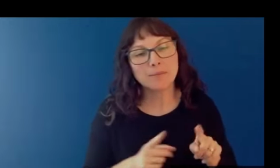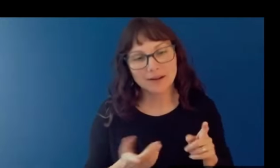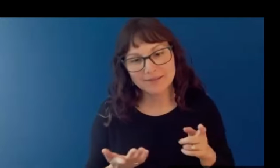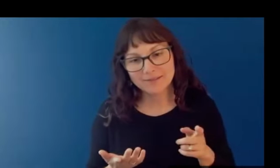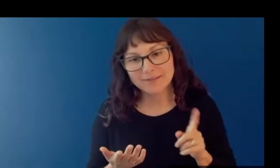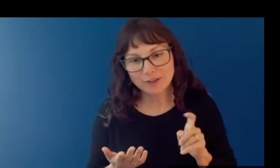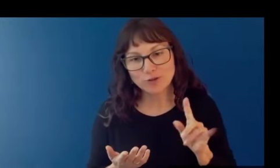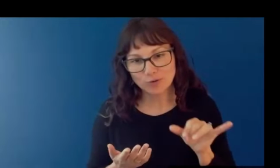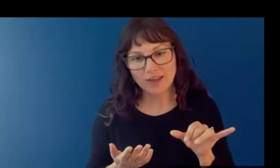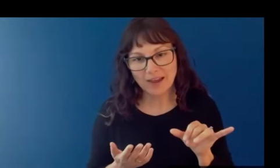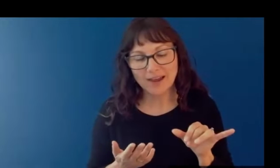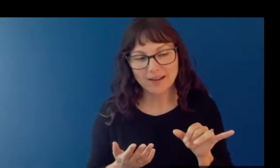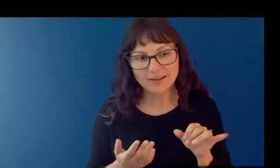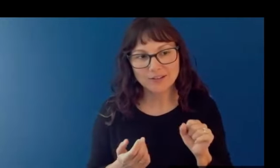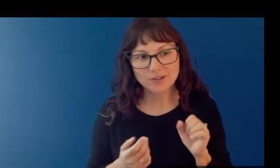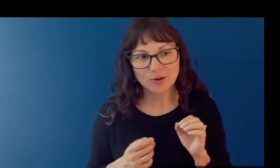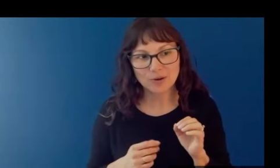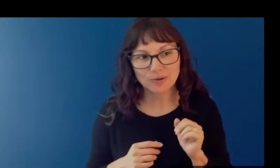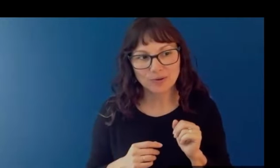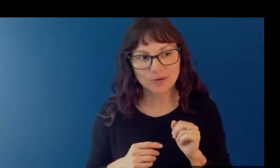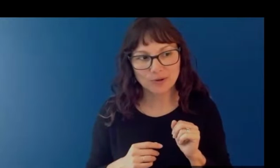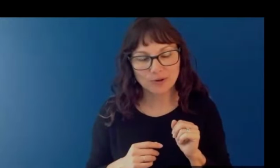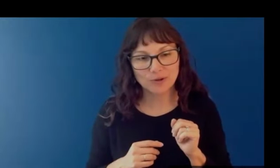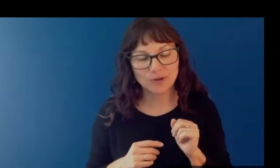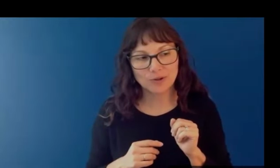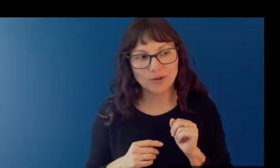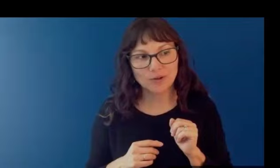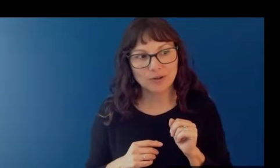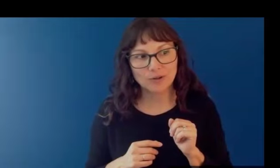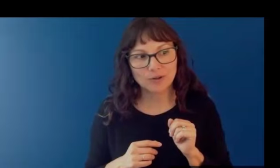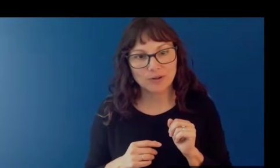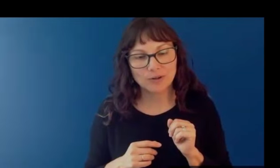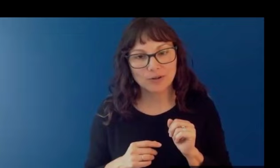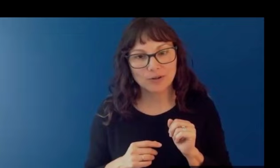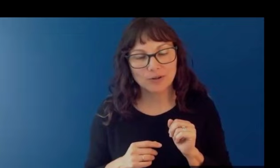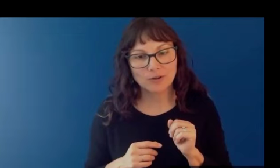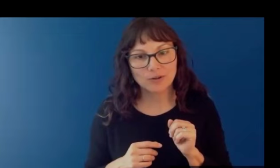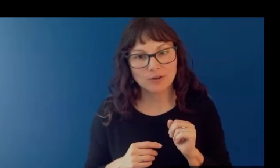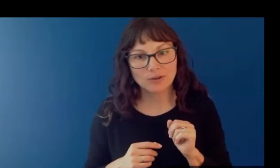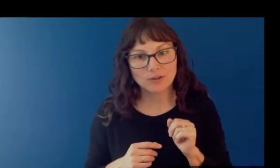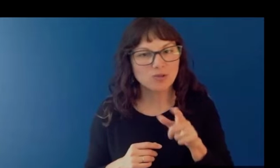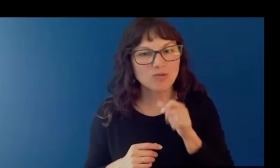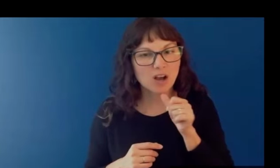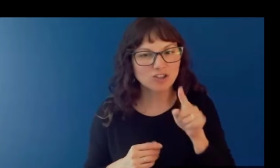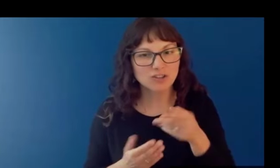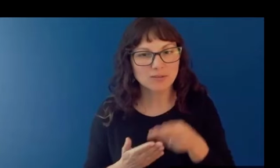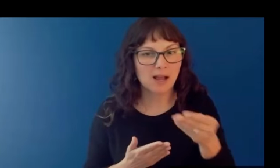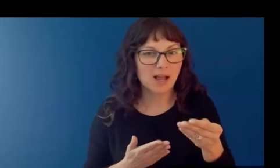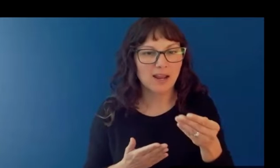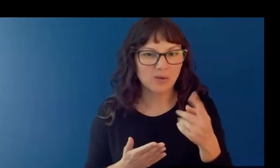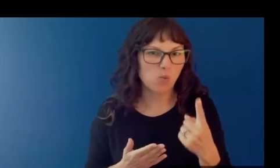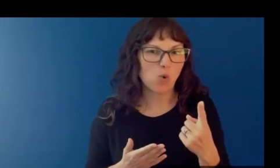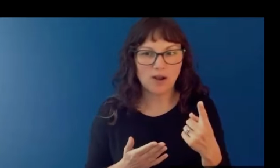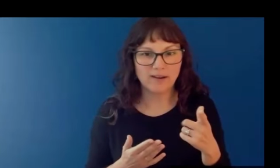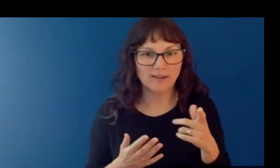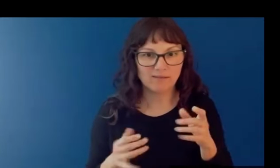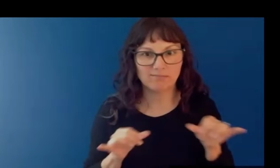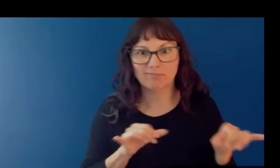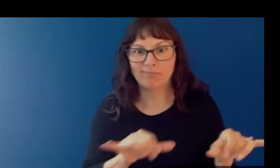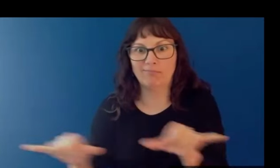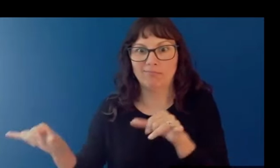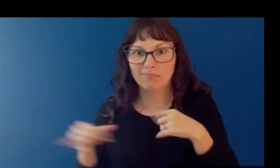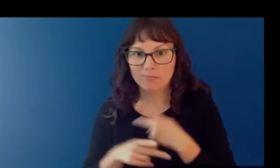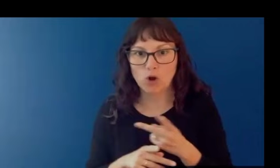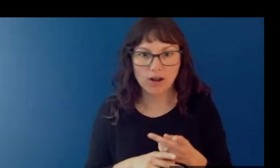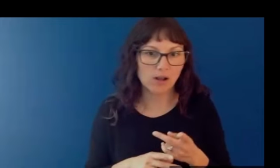do to make sure that you're not purchasing a one-size-fits-all product, that you're